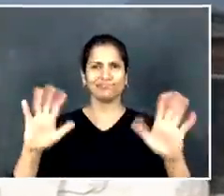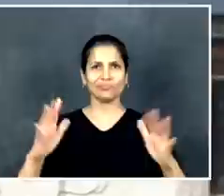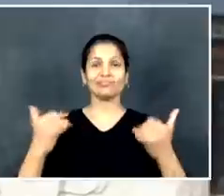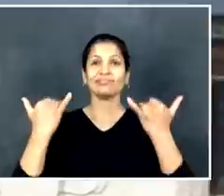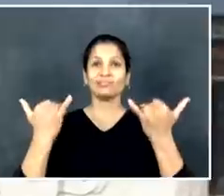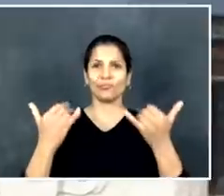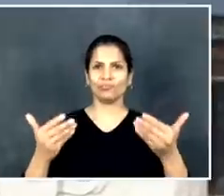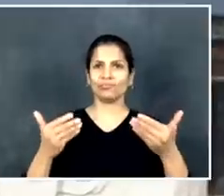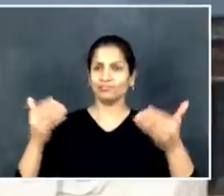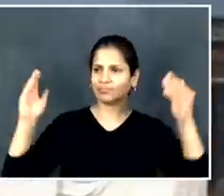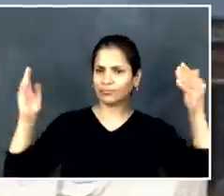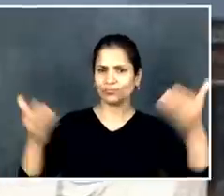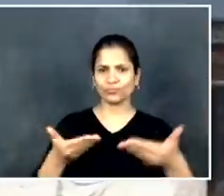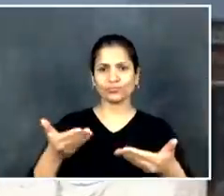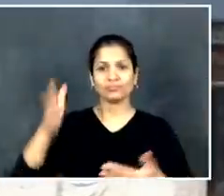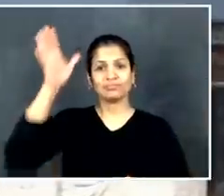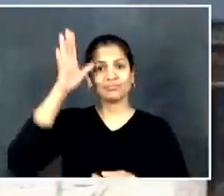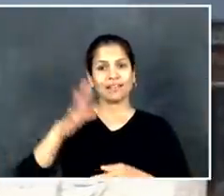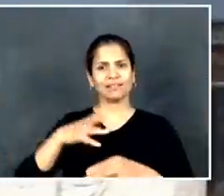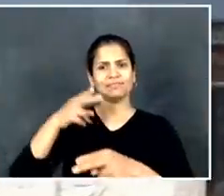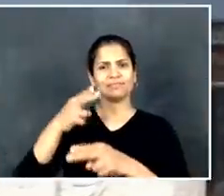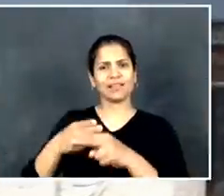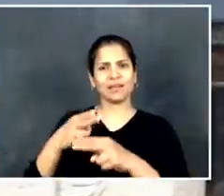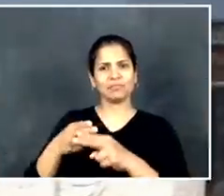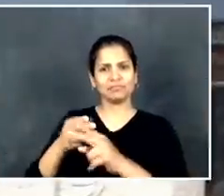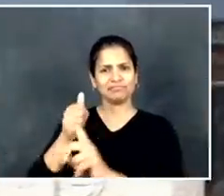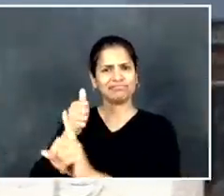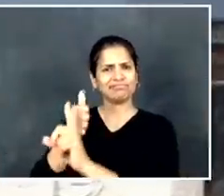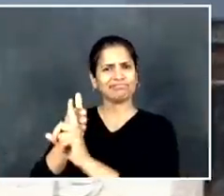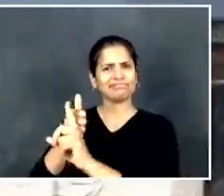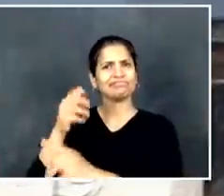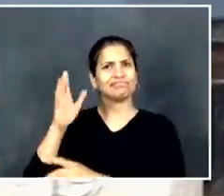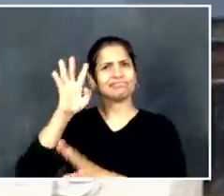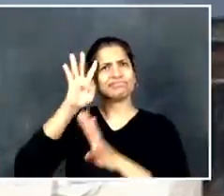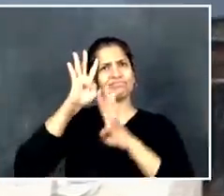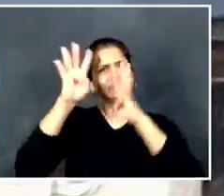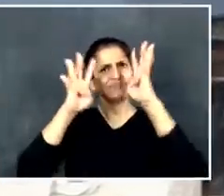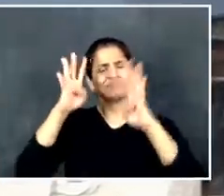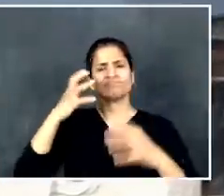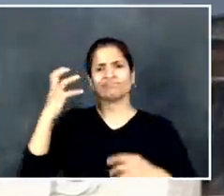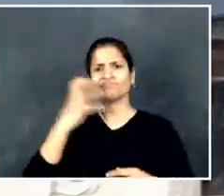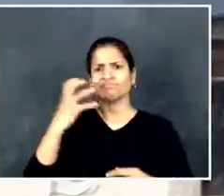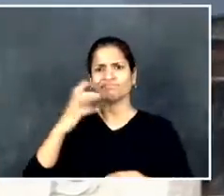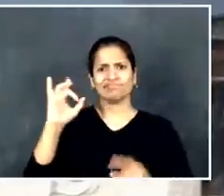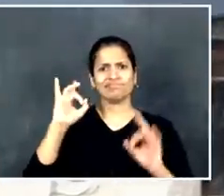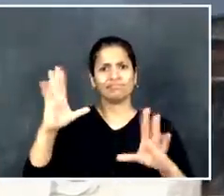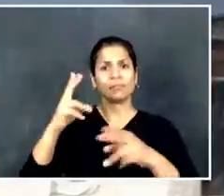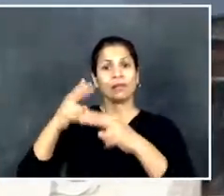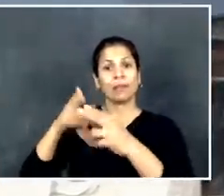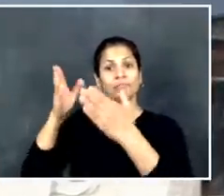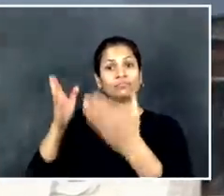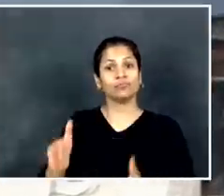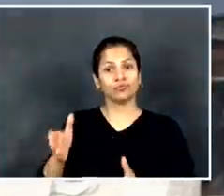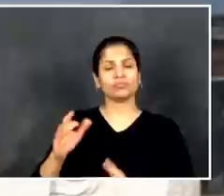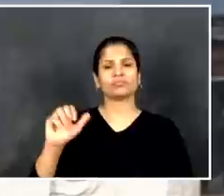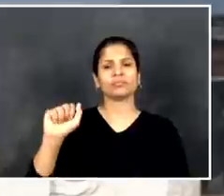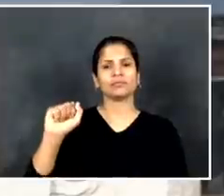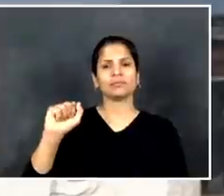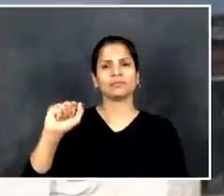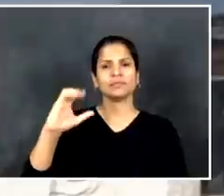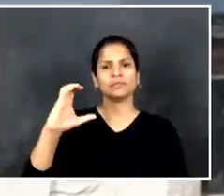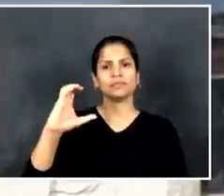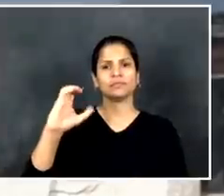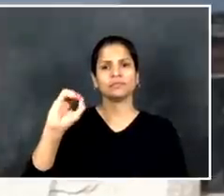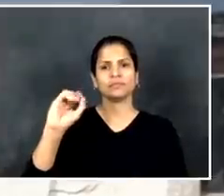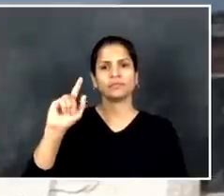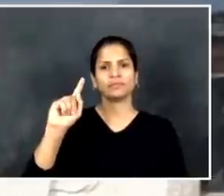want to say, what an amazing thing to look at what's happening around the world and say, wow, we need ventilators. How about we create our own?